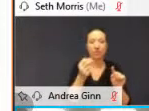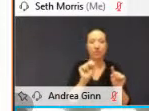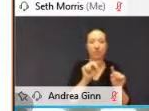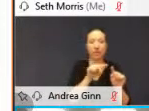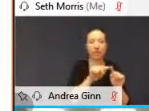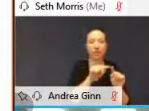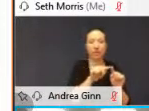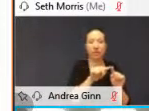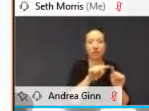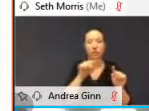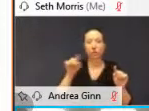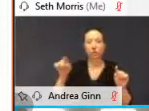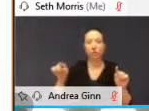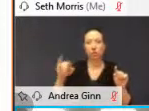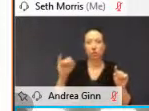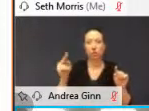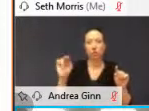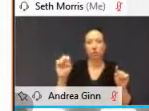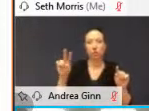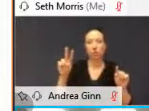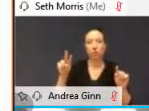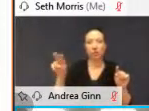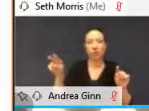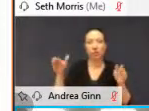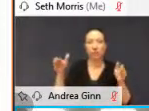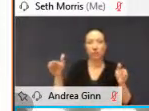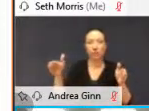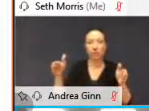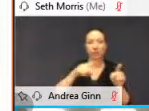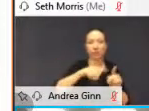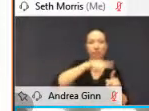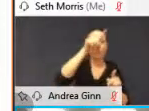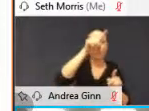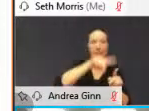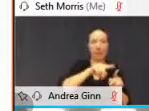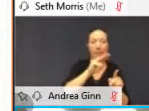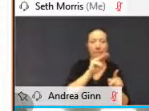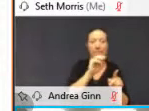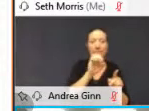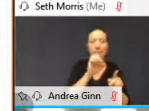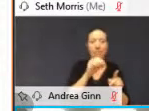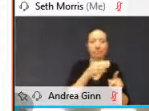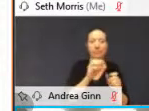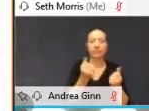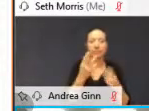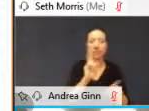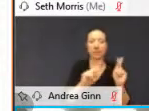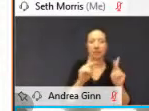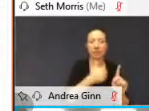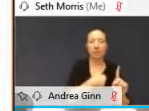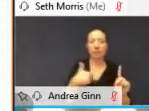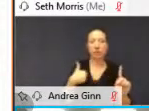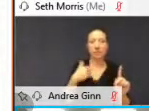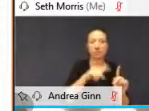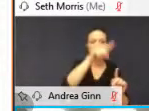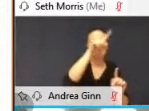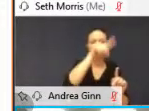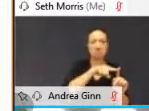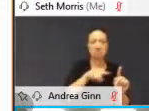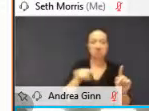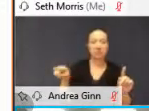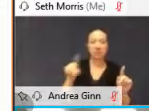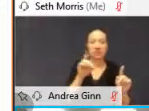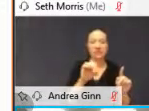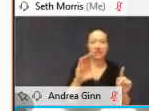June of 22, and on the y-axis, you have the Medicaid membership. So in December of 2019, when we projected our normal